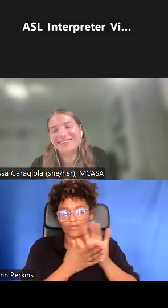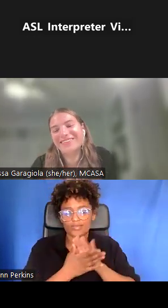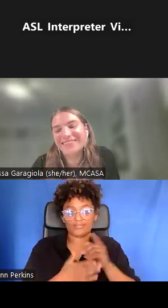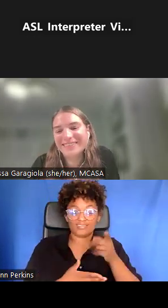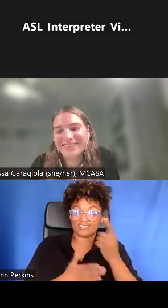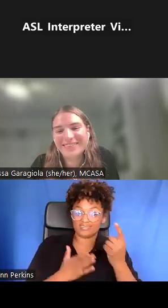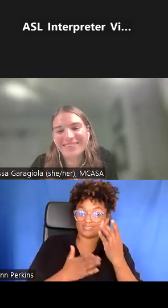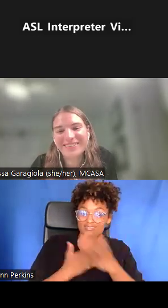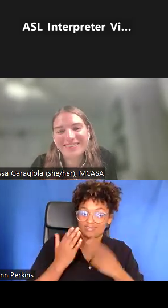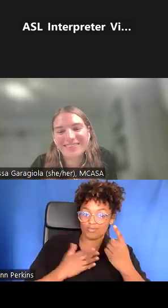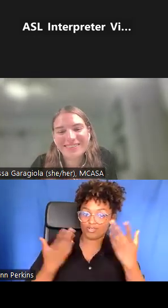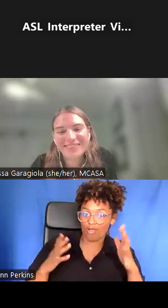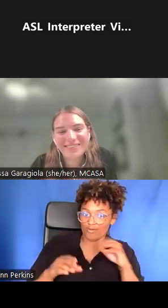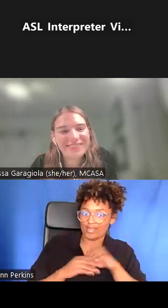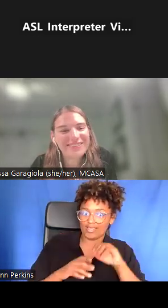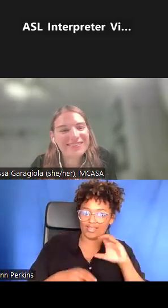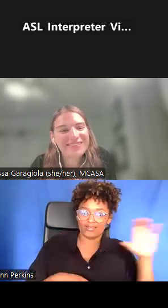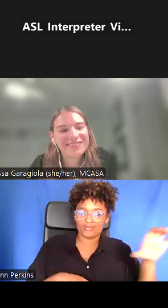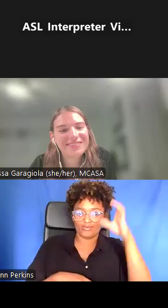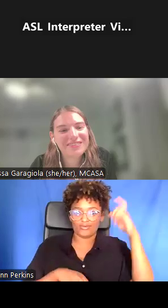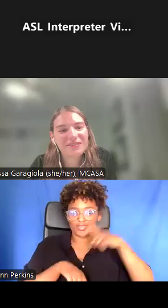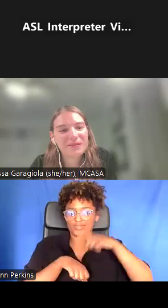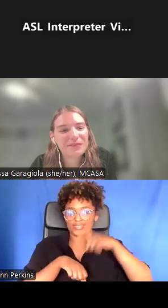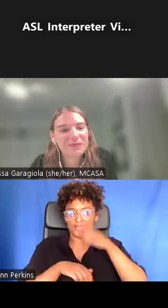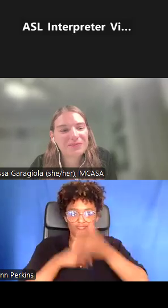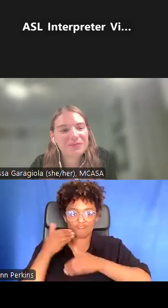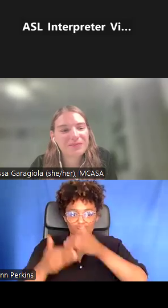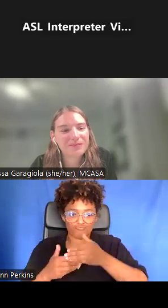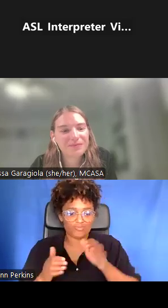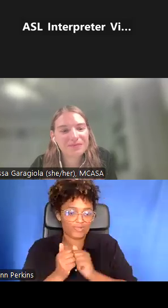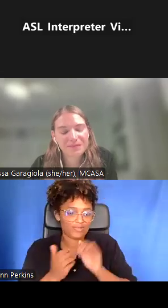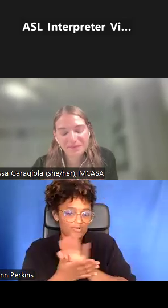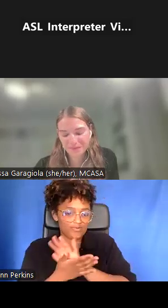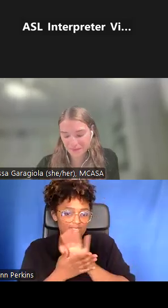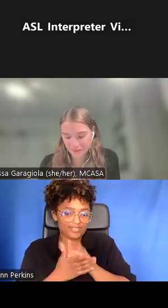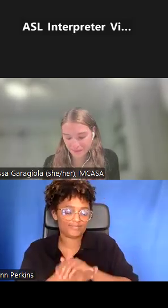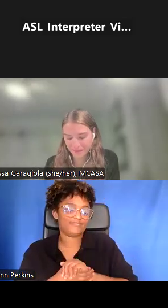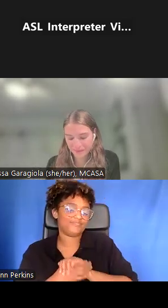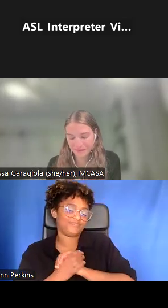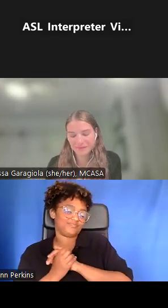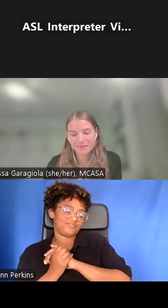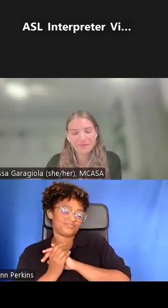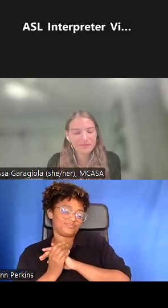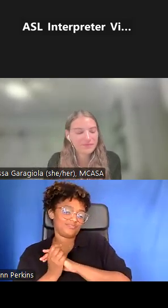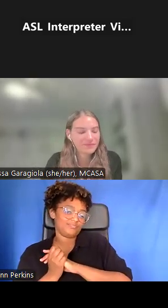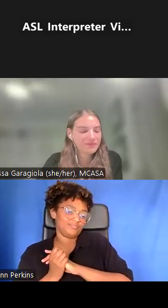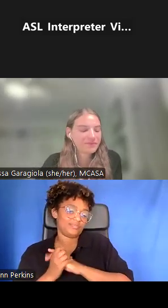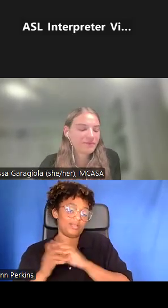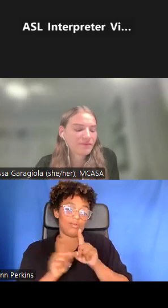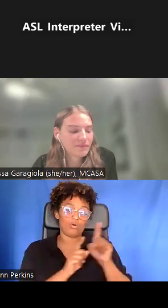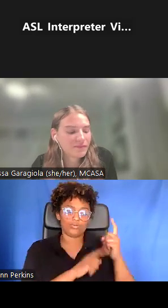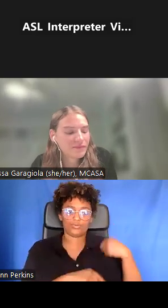so all of those things can be good examples of self-care. I also want to put some on the screen here that we came up